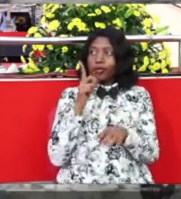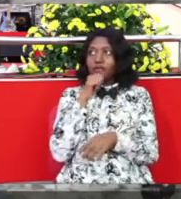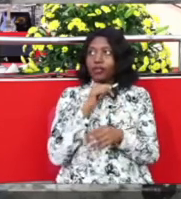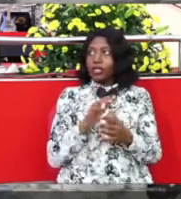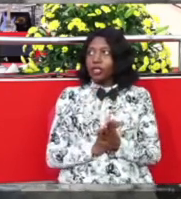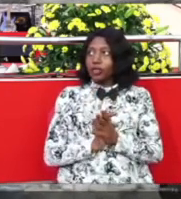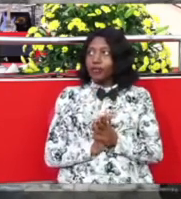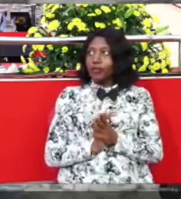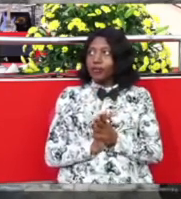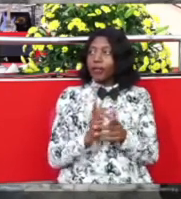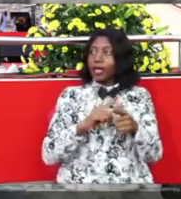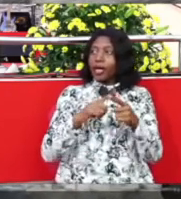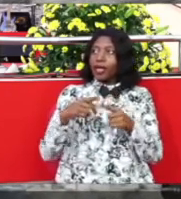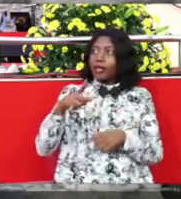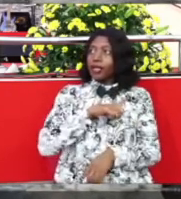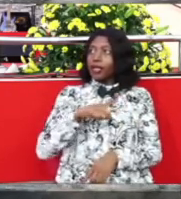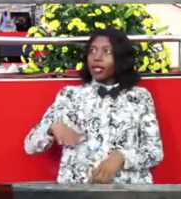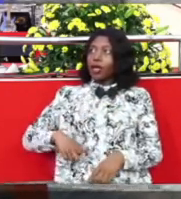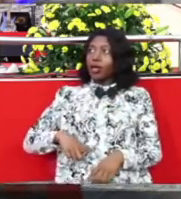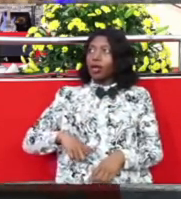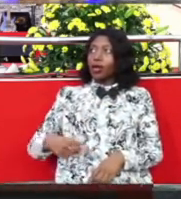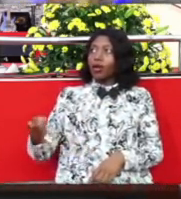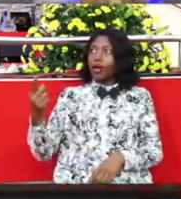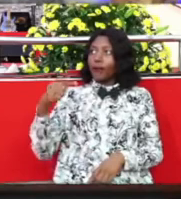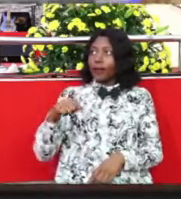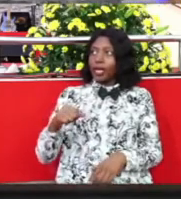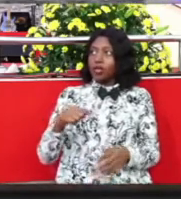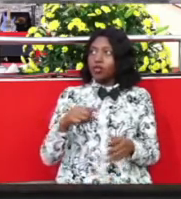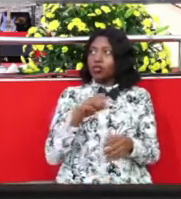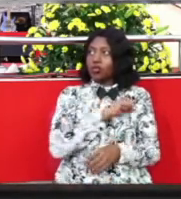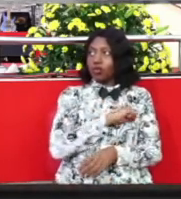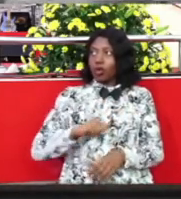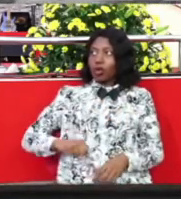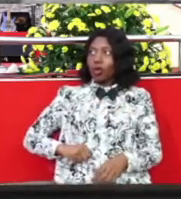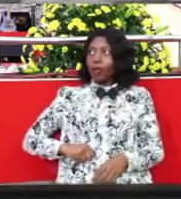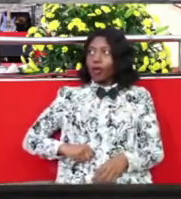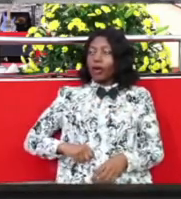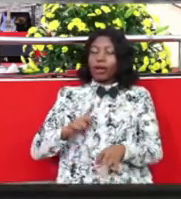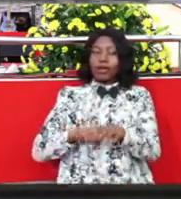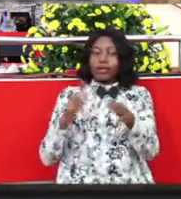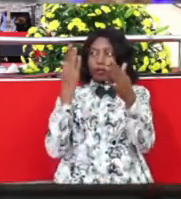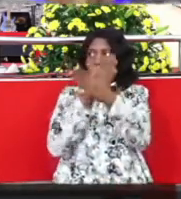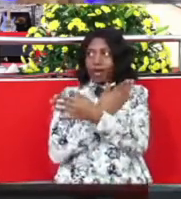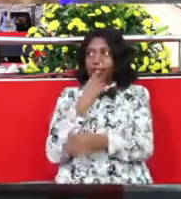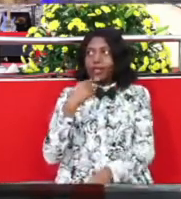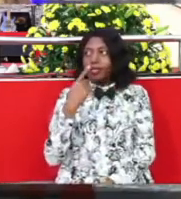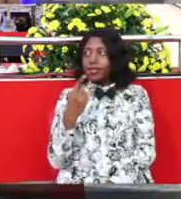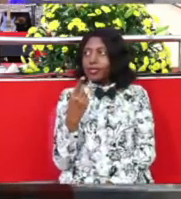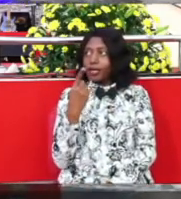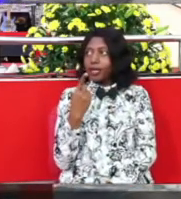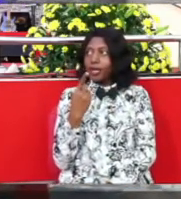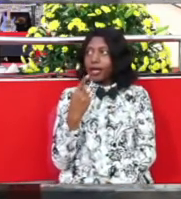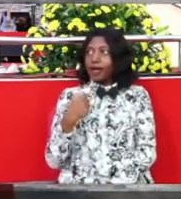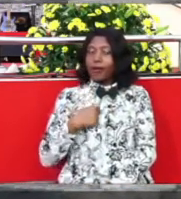Tunapomalizia. Then the Lord did what? Then the Lord appeared to Solomon by night and said to him, I